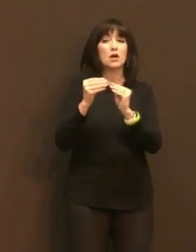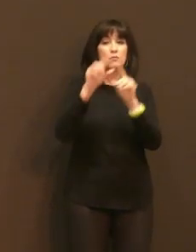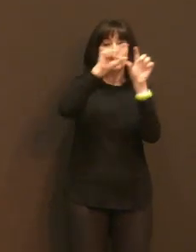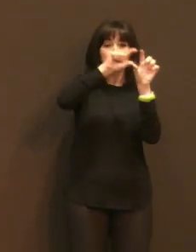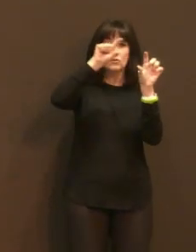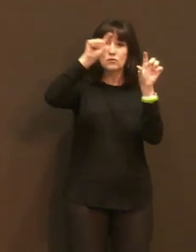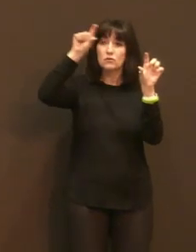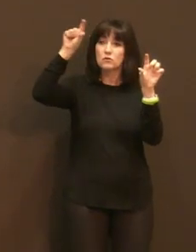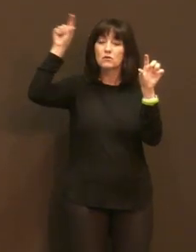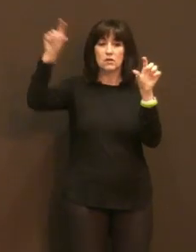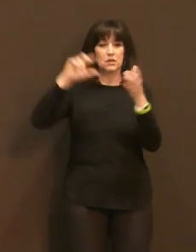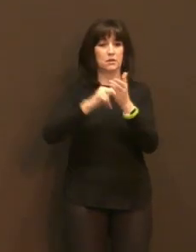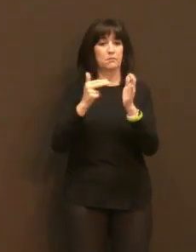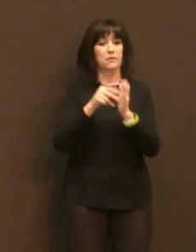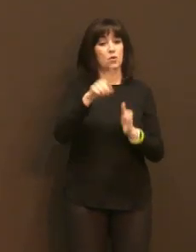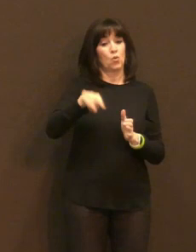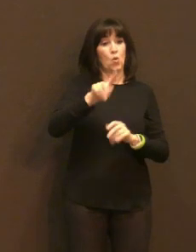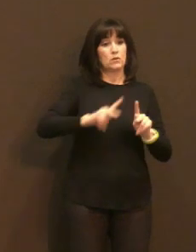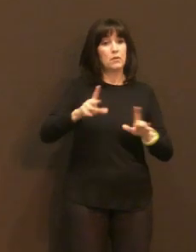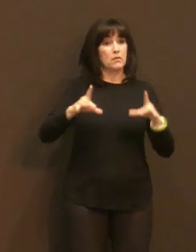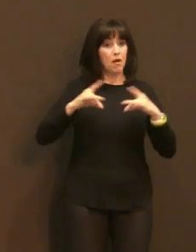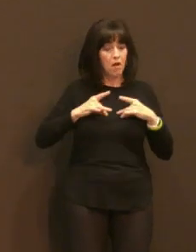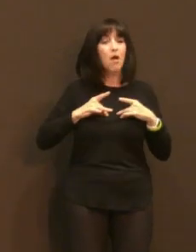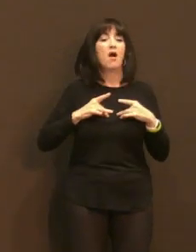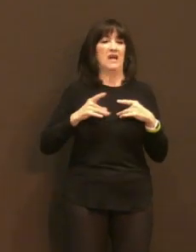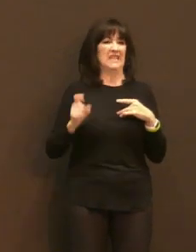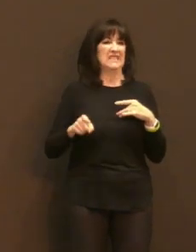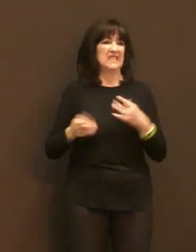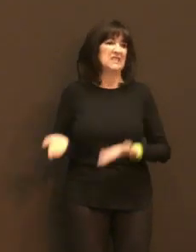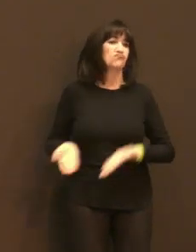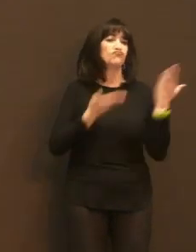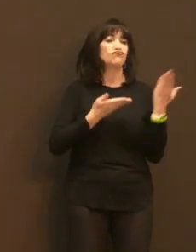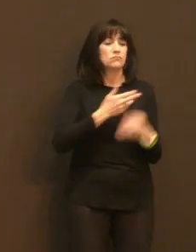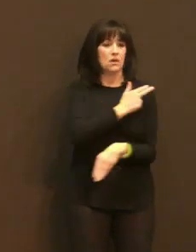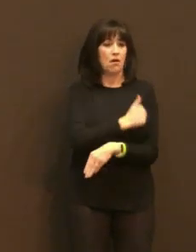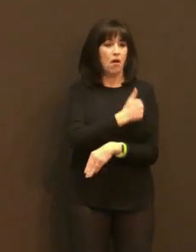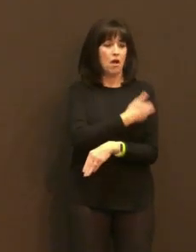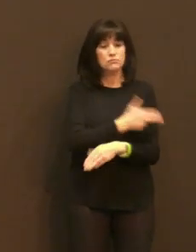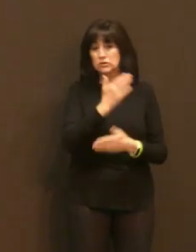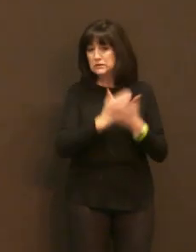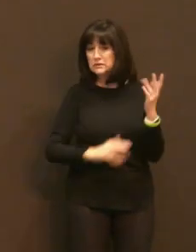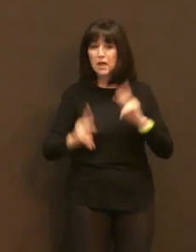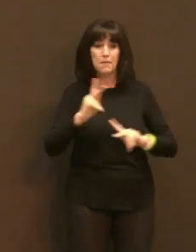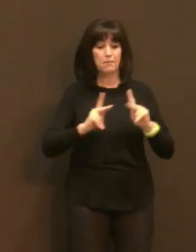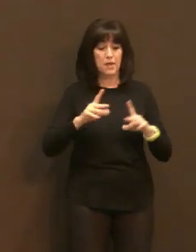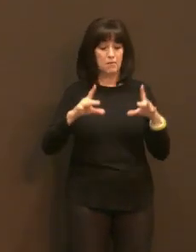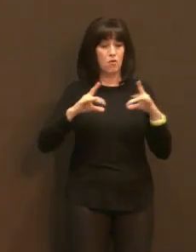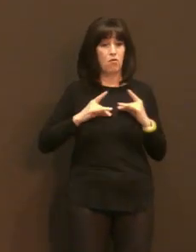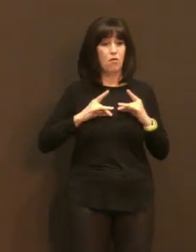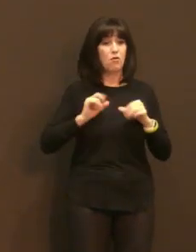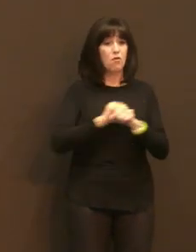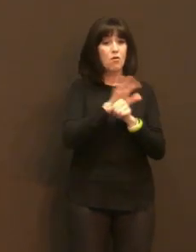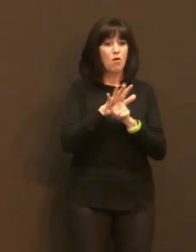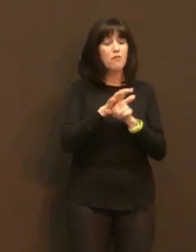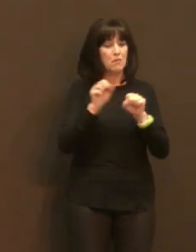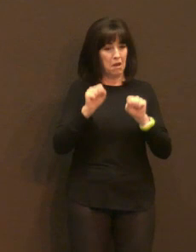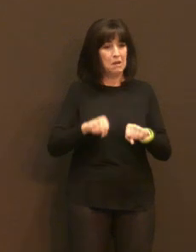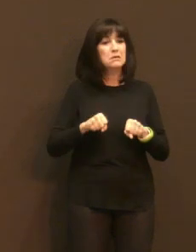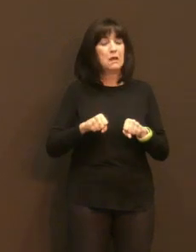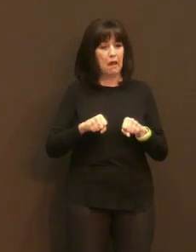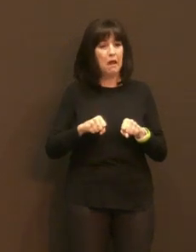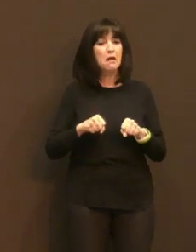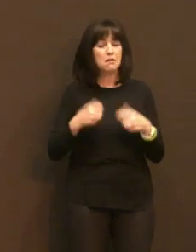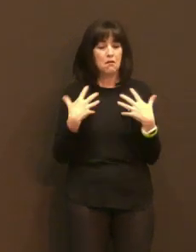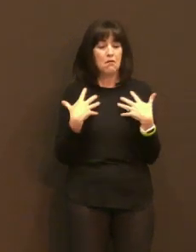beginning, based on kind of national experience, worst case scenario, on the high side, at 20% was our